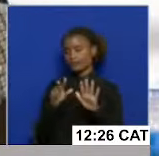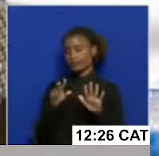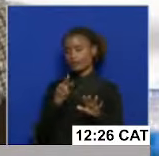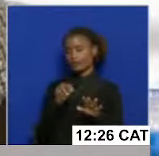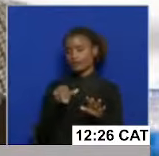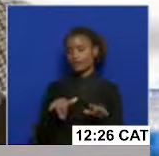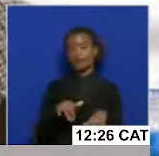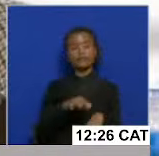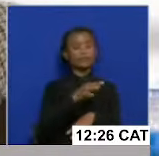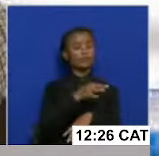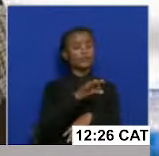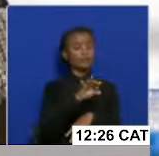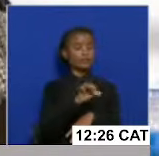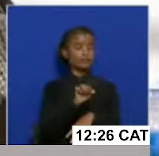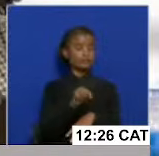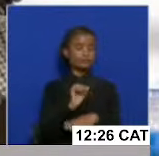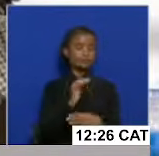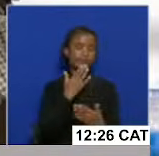K.